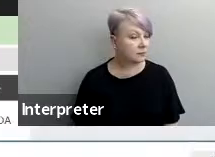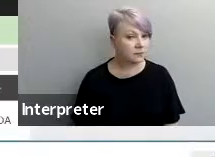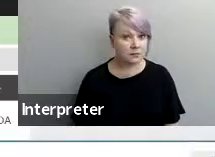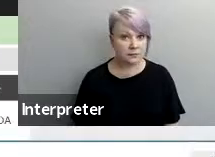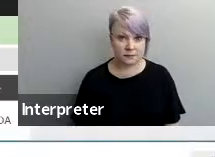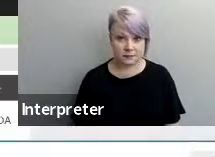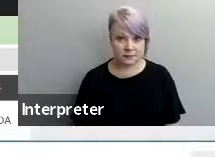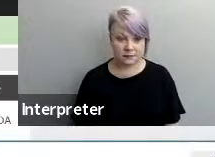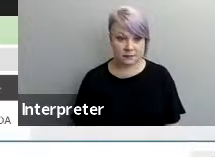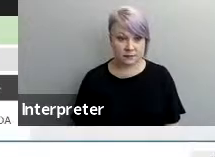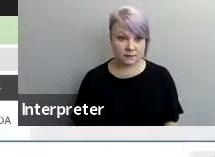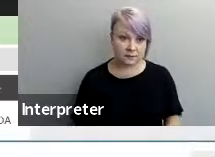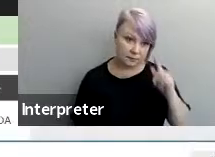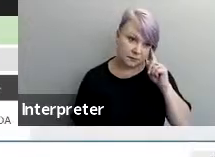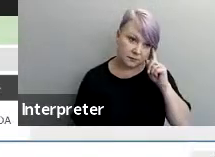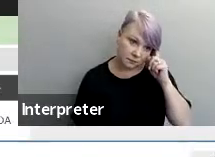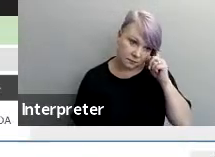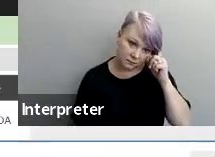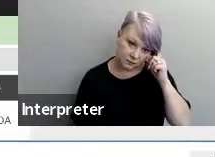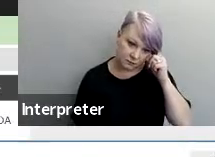Yeah. Right after New York.